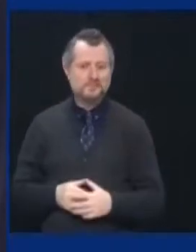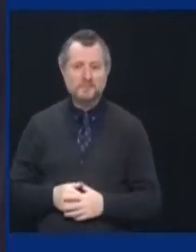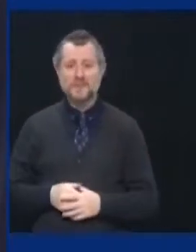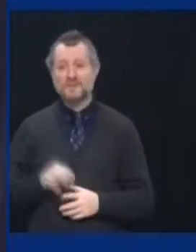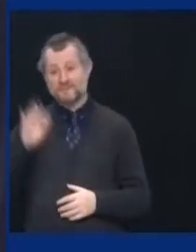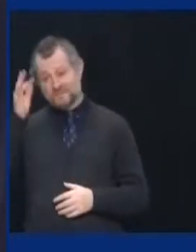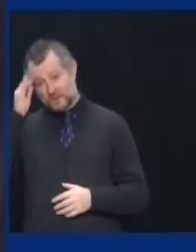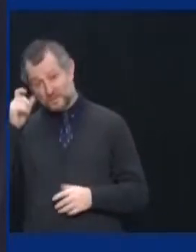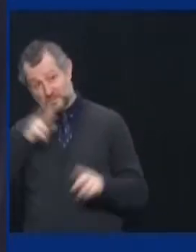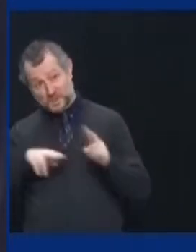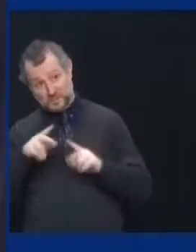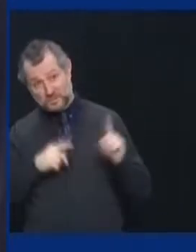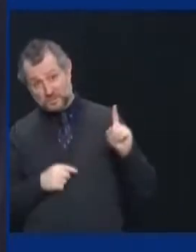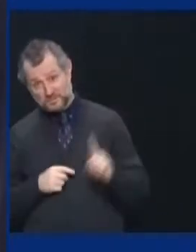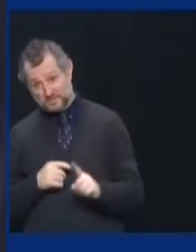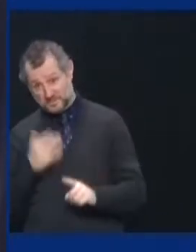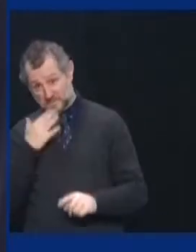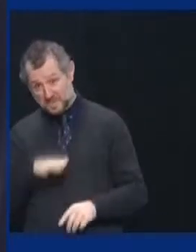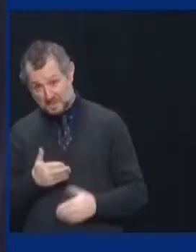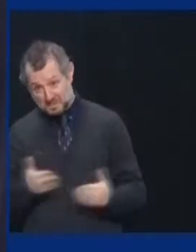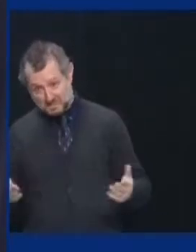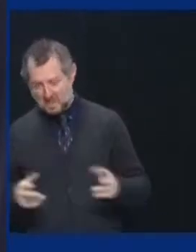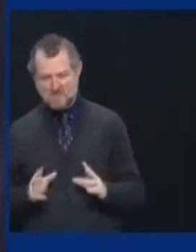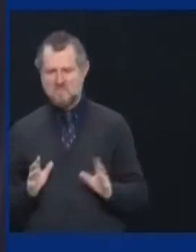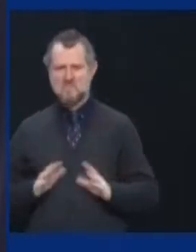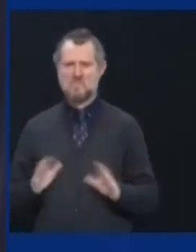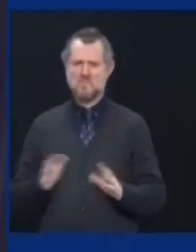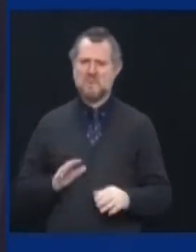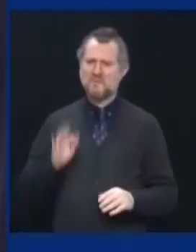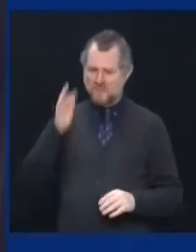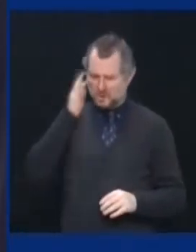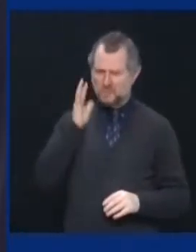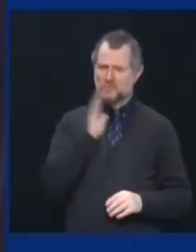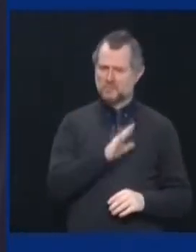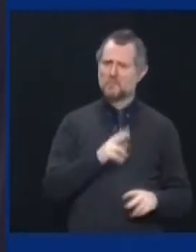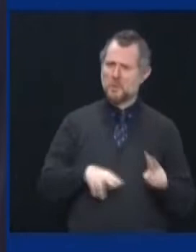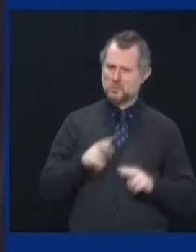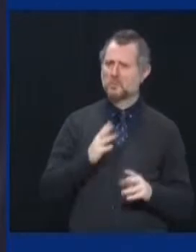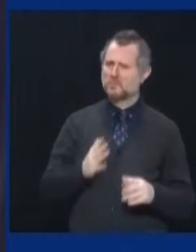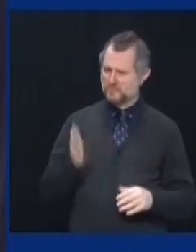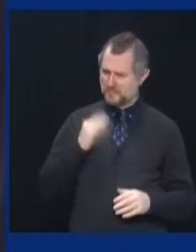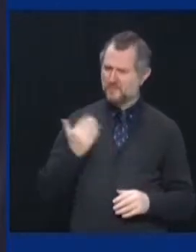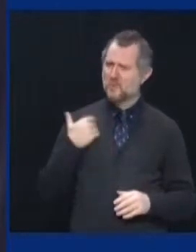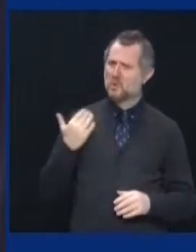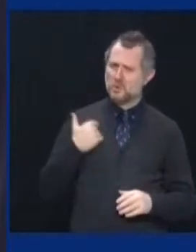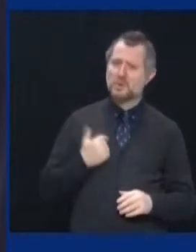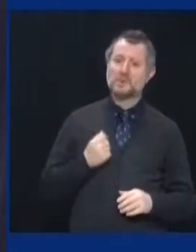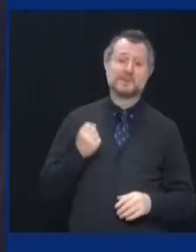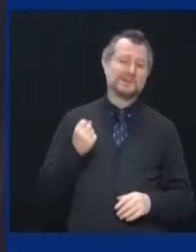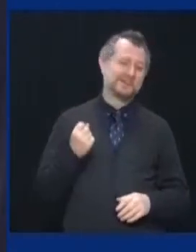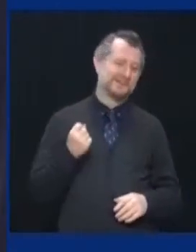could be a negative. They've had monitors before, but it doesn't